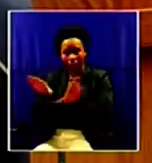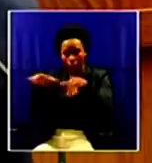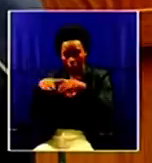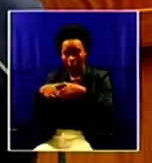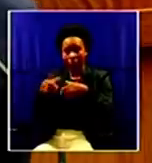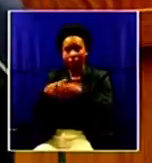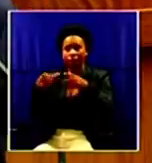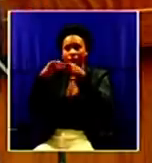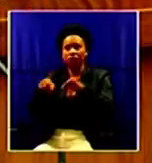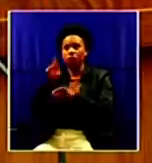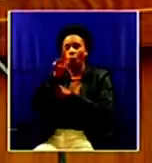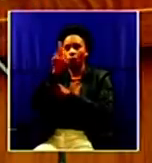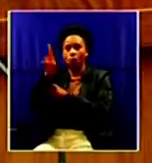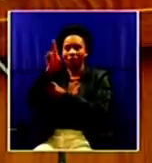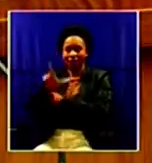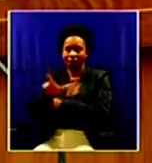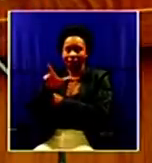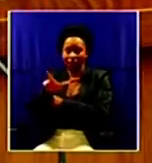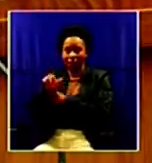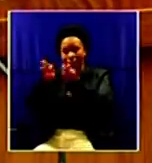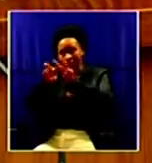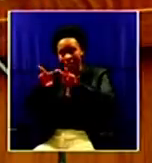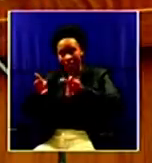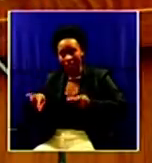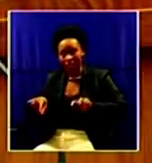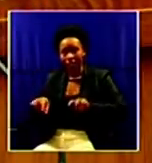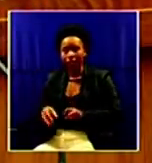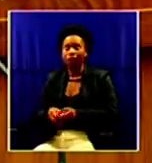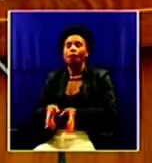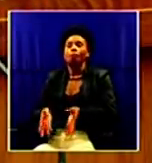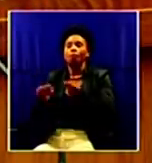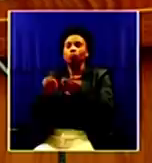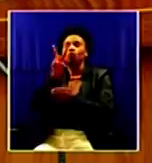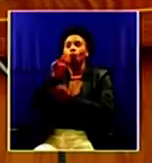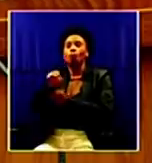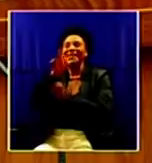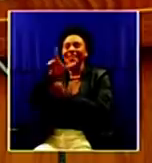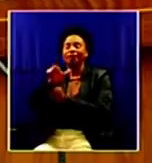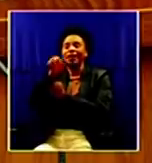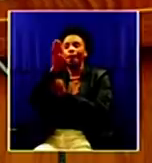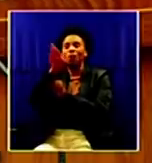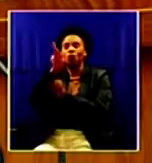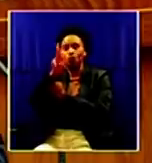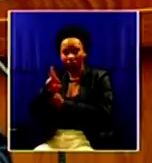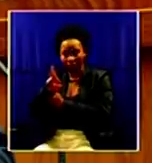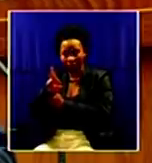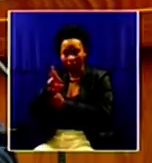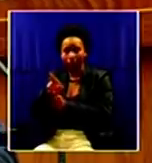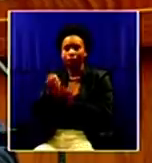117 investigations and found 2.7 billion rand for our